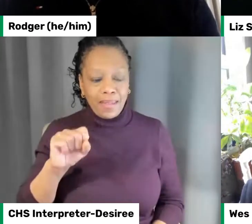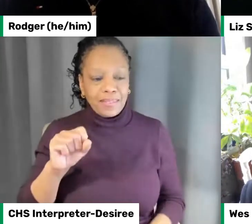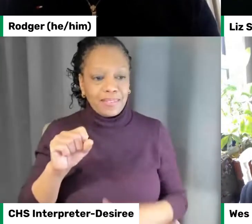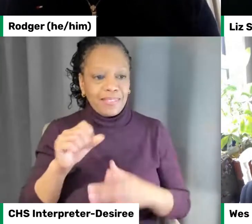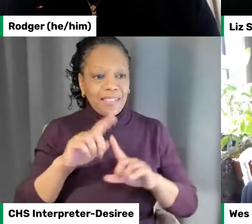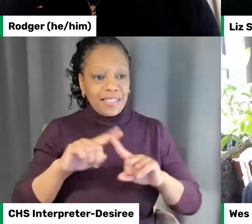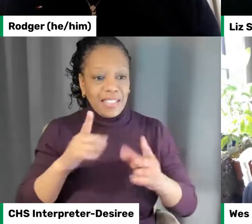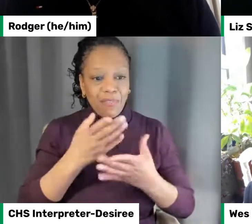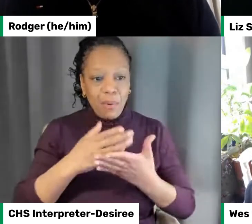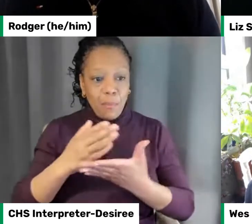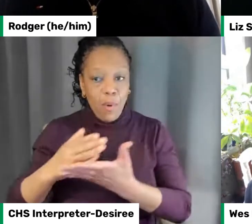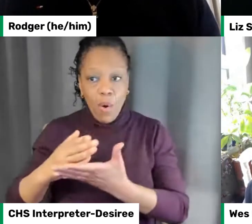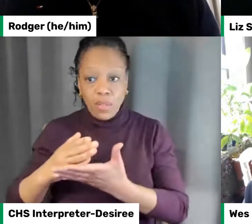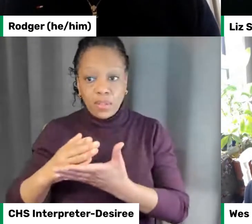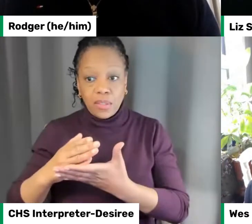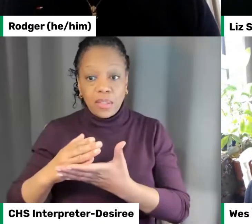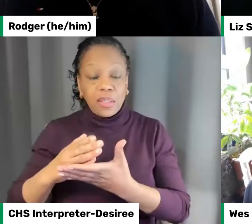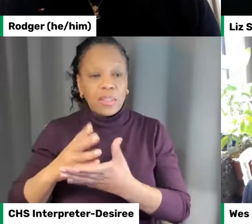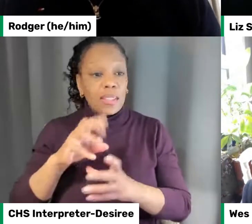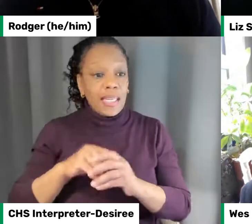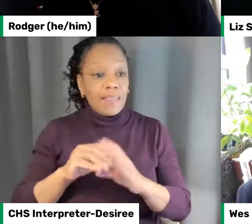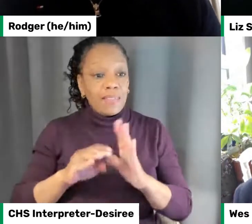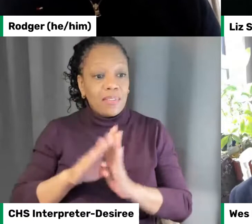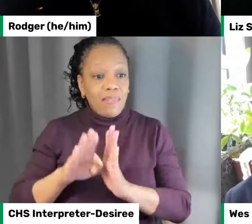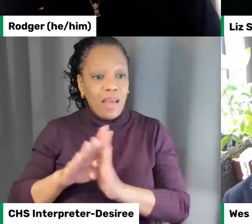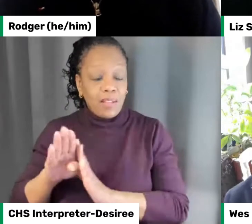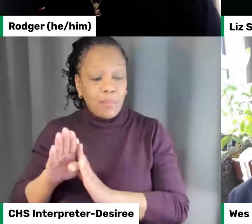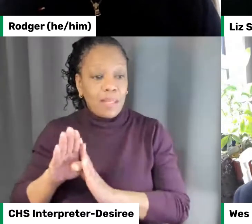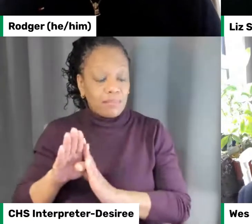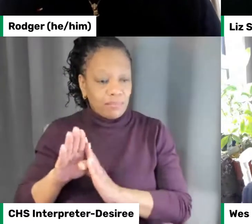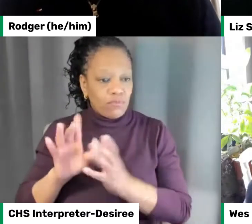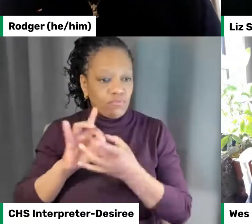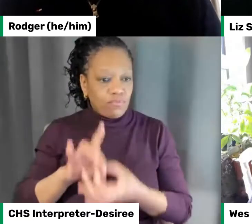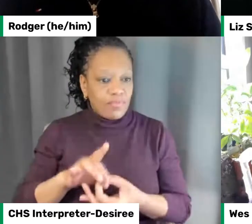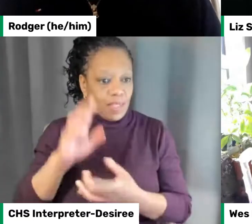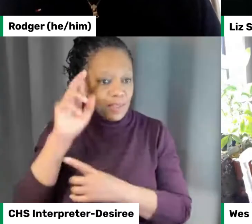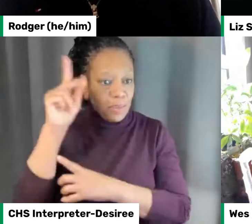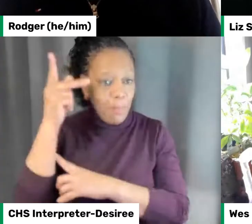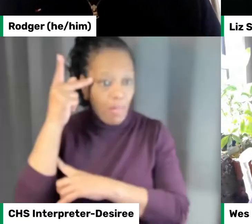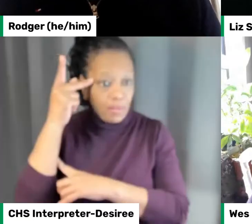the Farm Bill's development in terms of politics. So